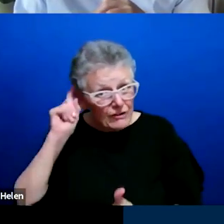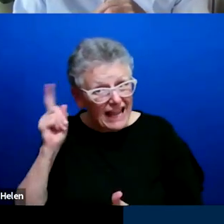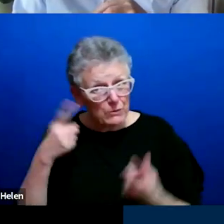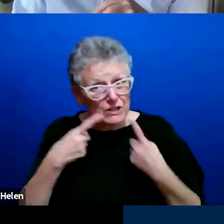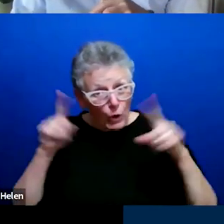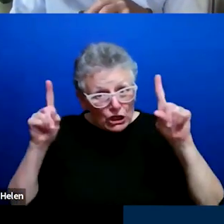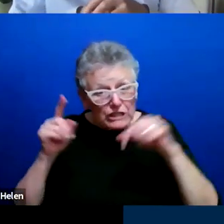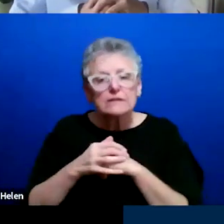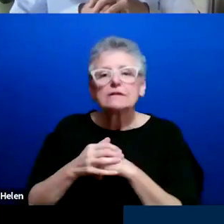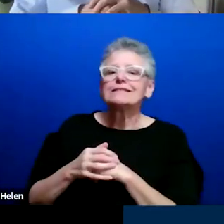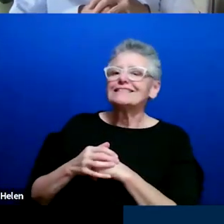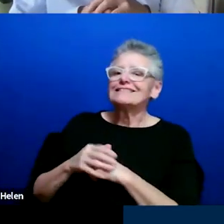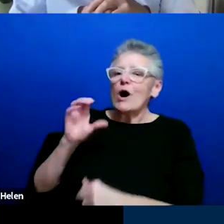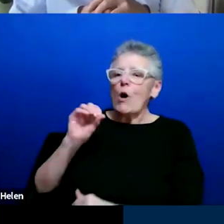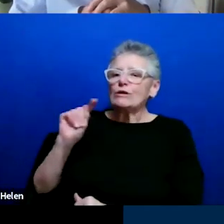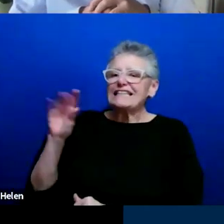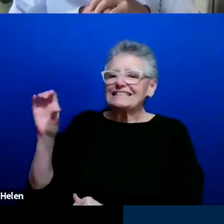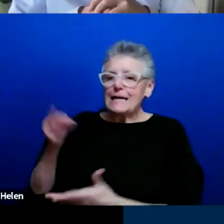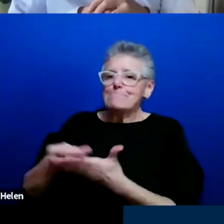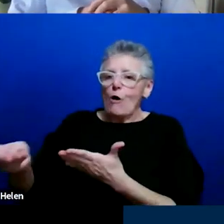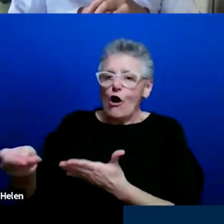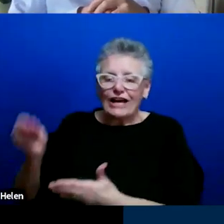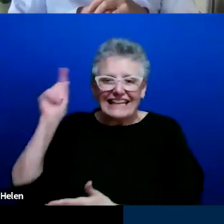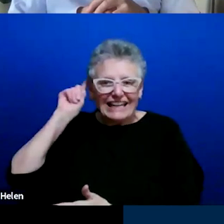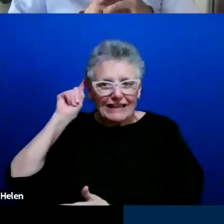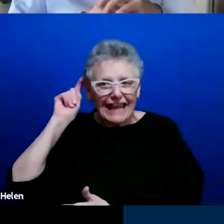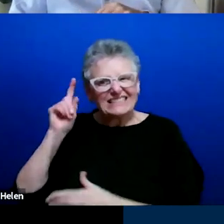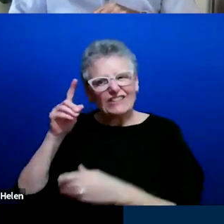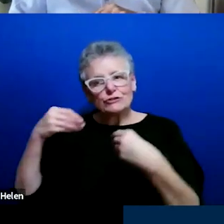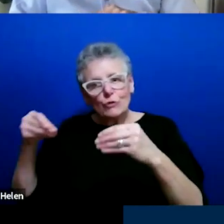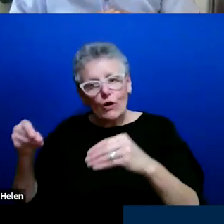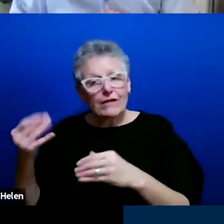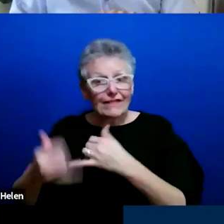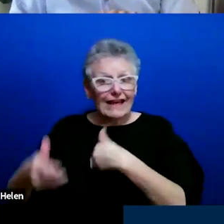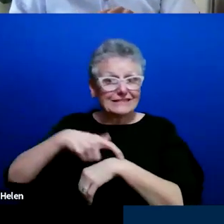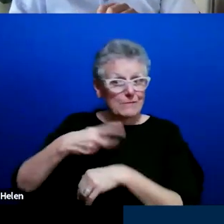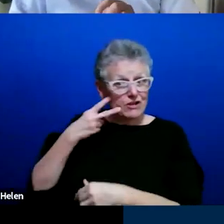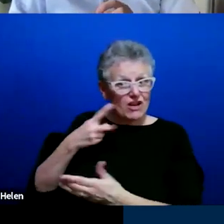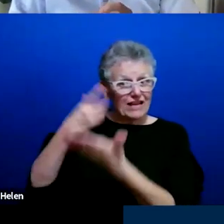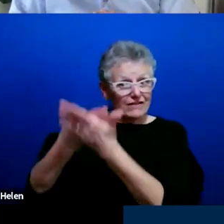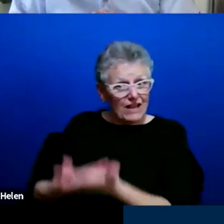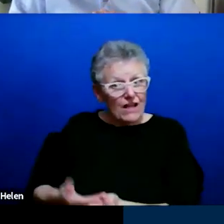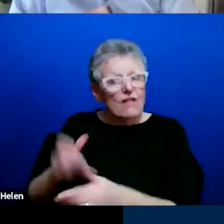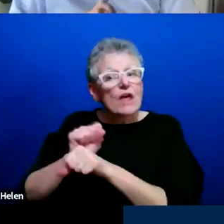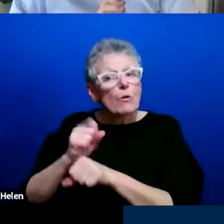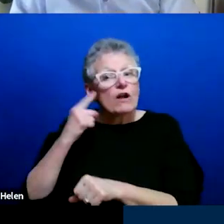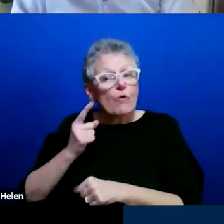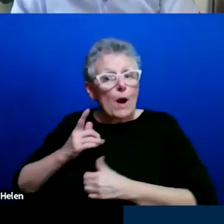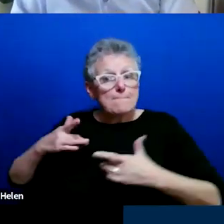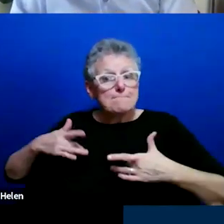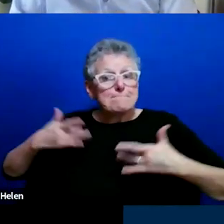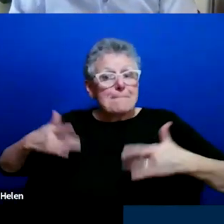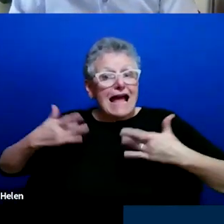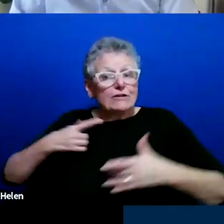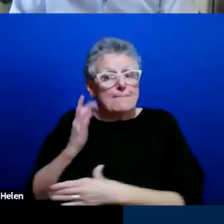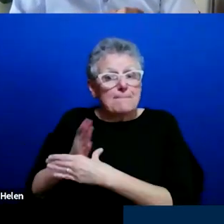So over-the-counter hearing aids, the last time I saw the evidence, they work just as well for mild and moderate hearing loss. They work